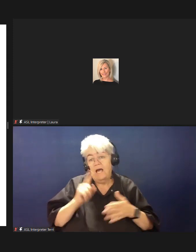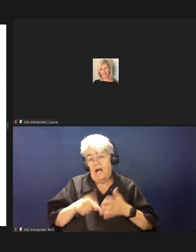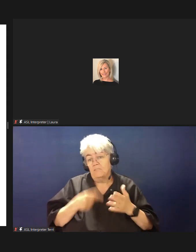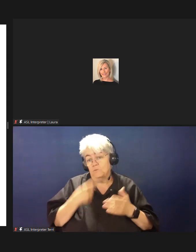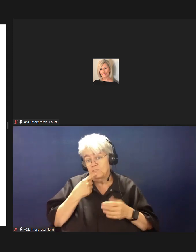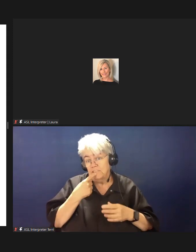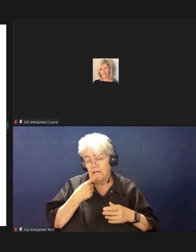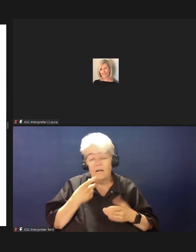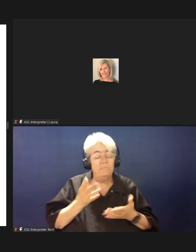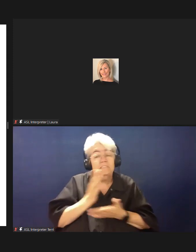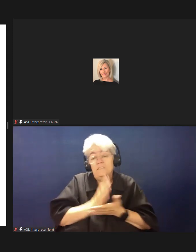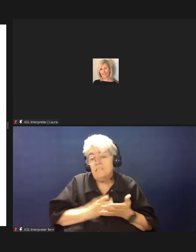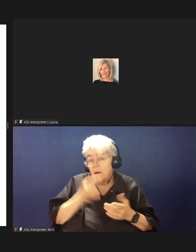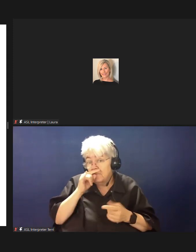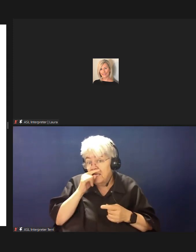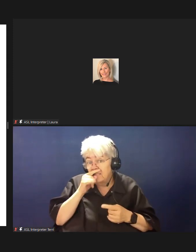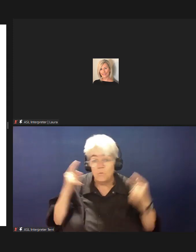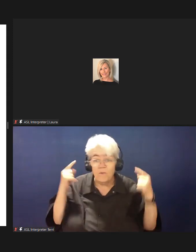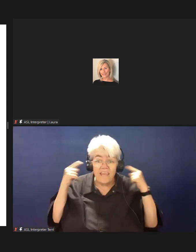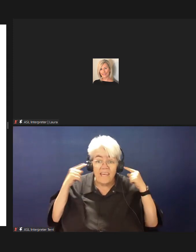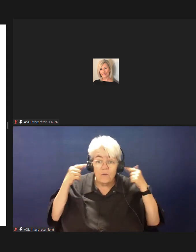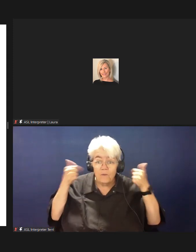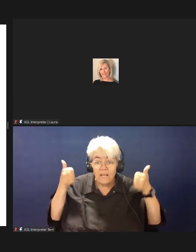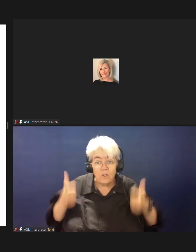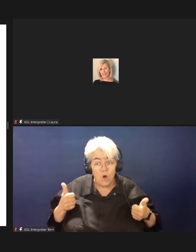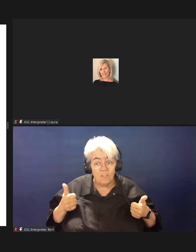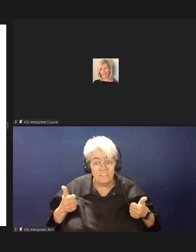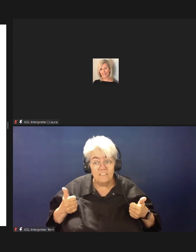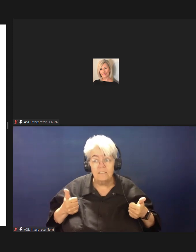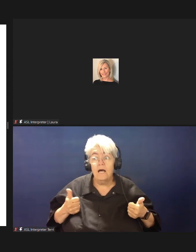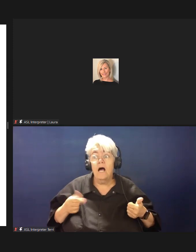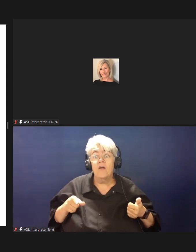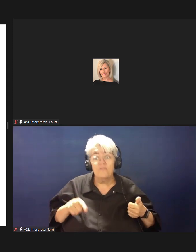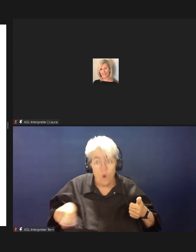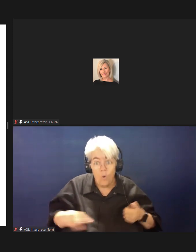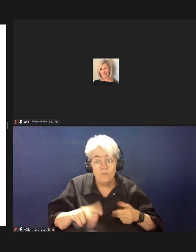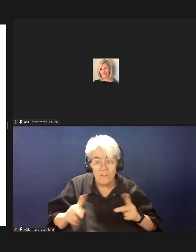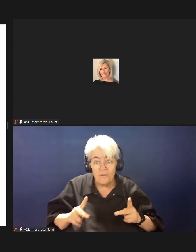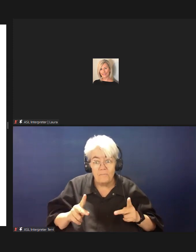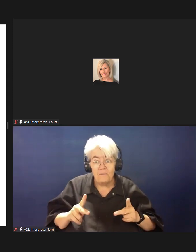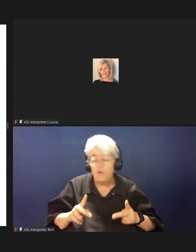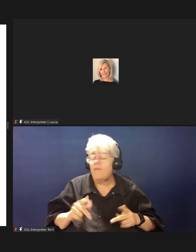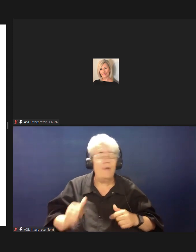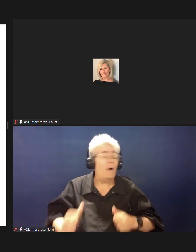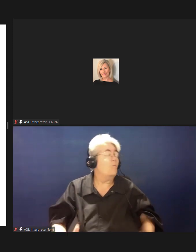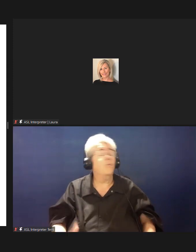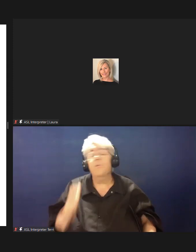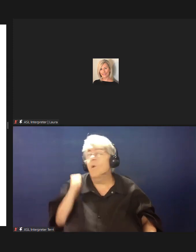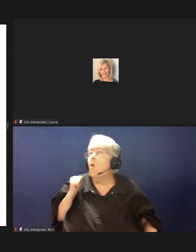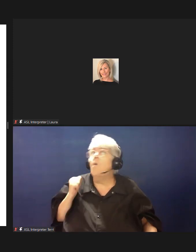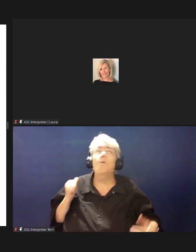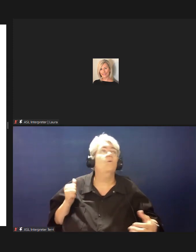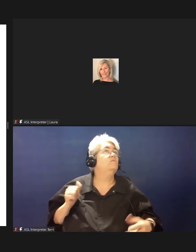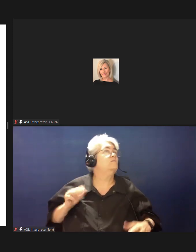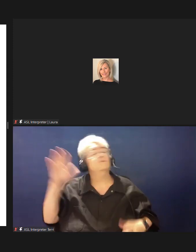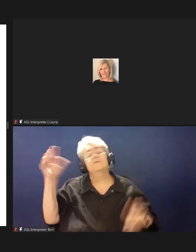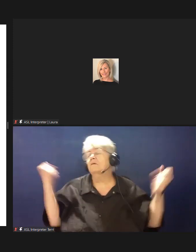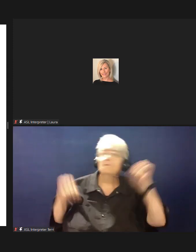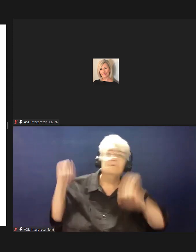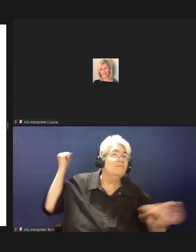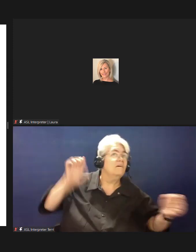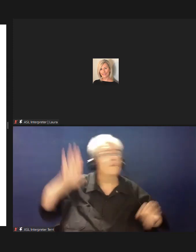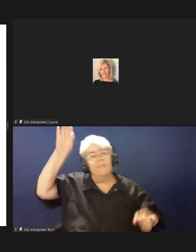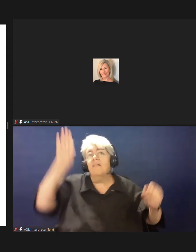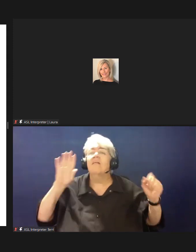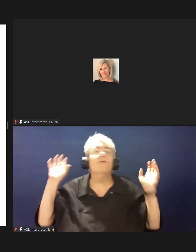remember that some children who have hearing loss could just be the very ones who are most difficult to condition to do the screening. So one way or another,